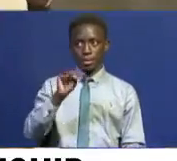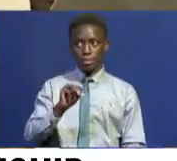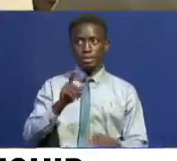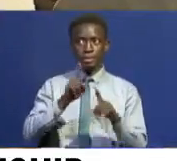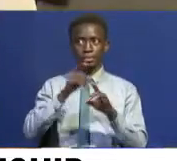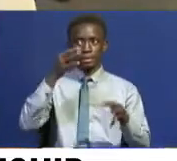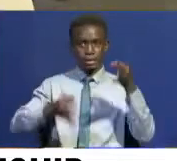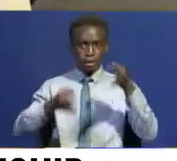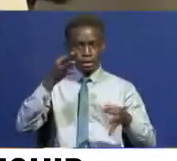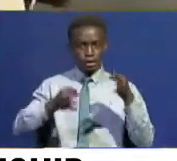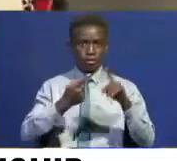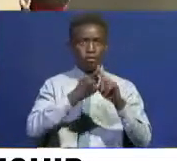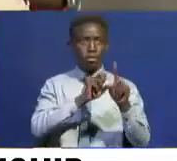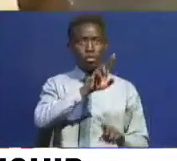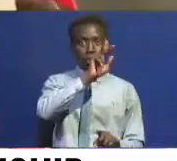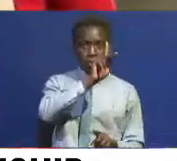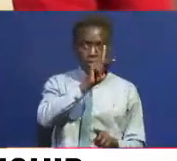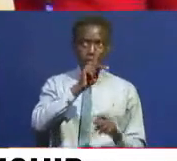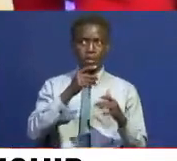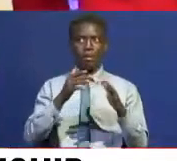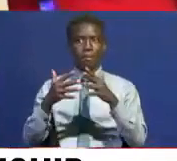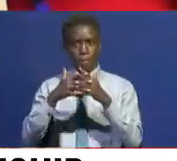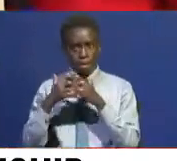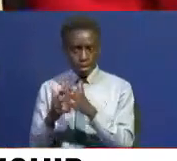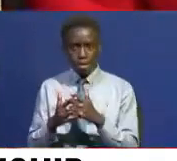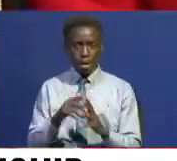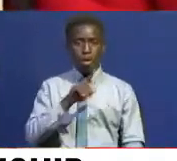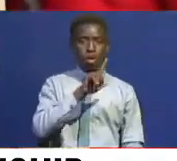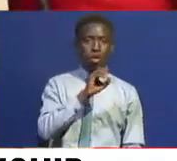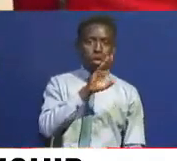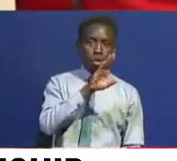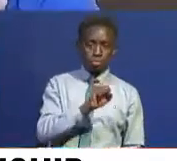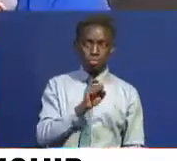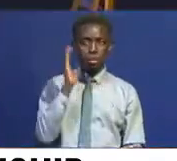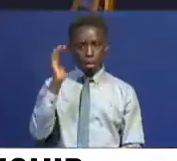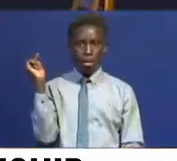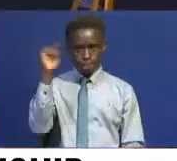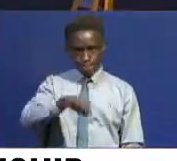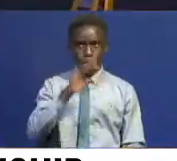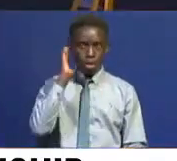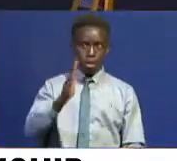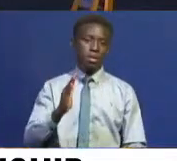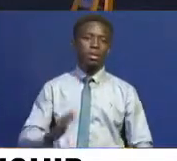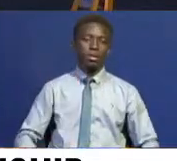and the United Kingdom, that is Robert Phil and Nelson Lobbs, will grace the event.